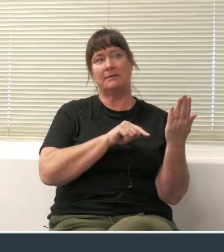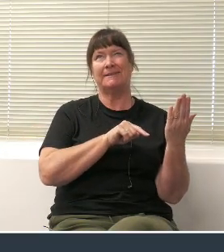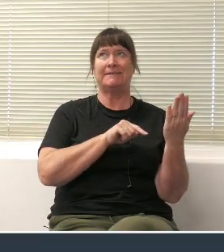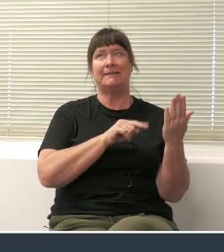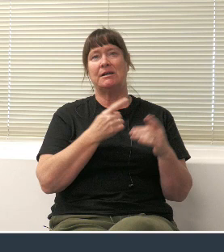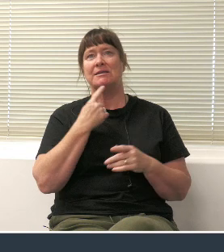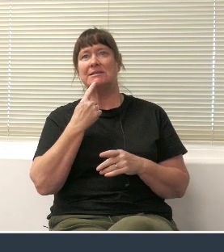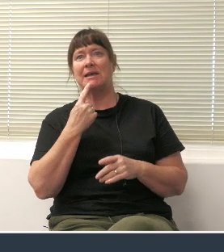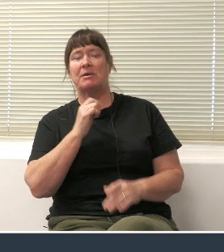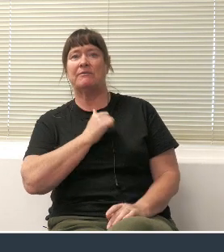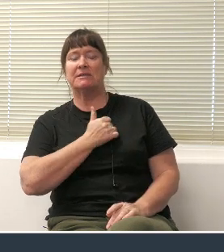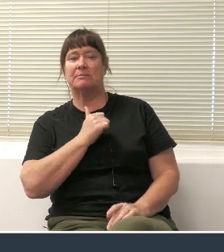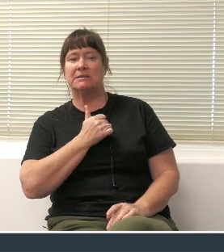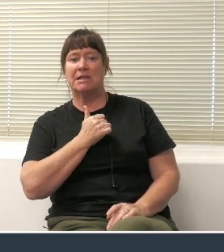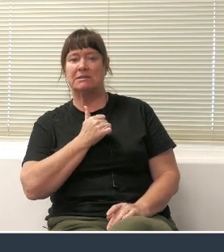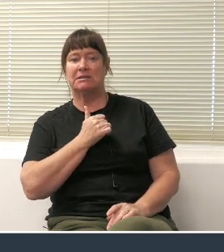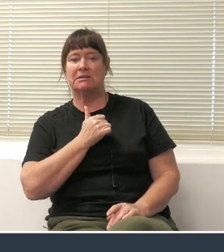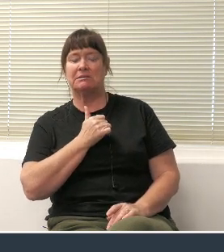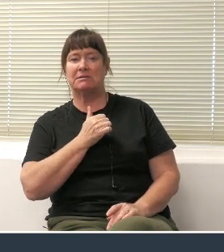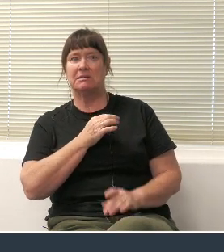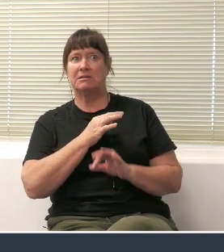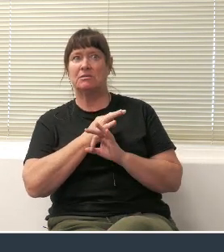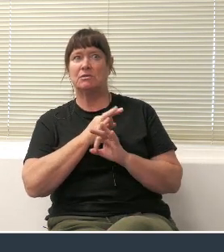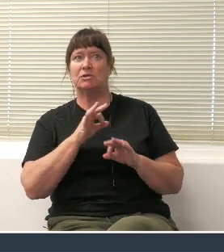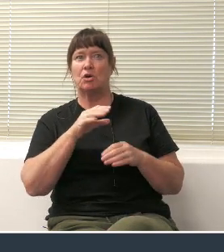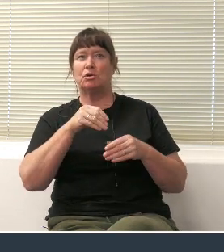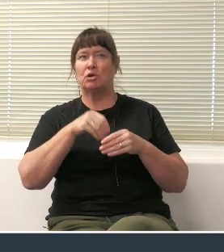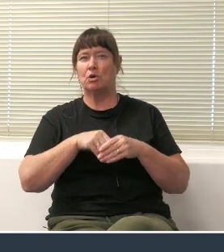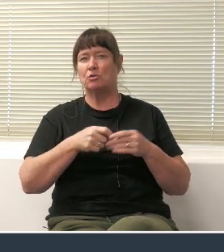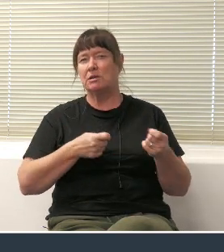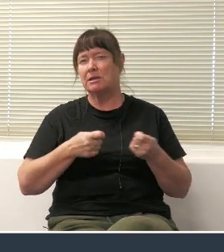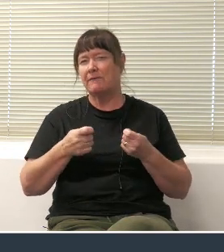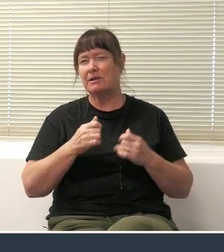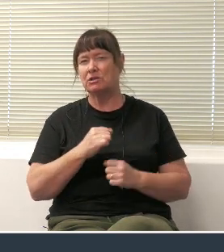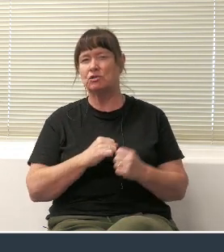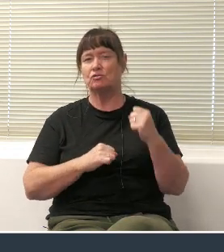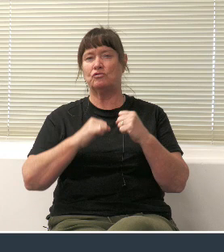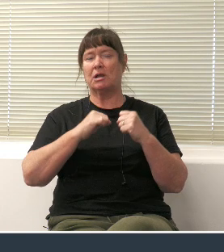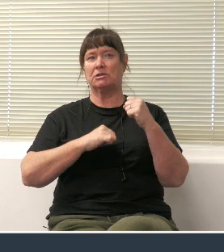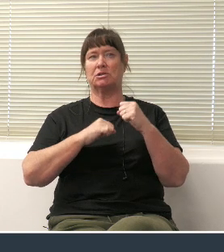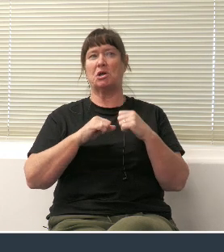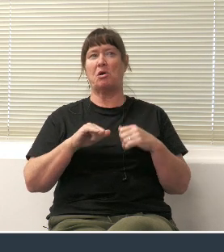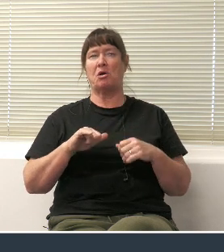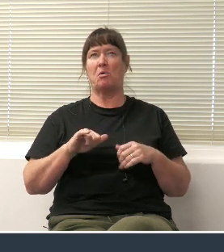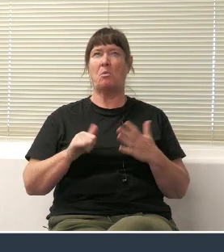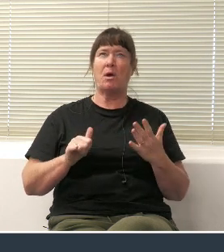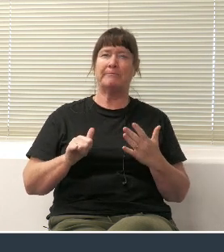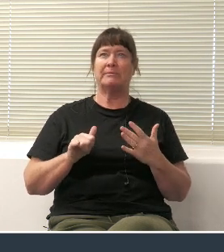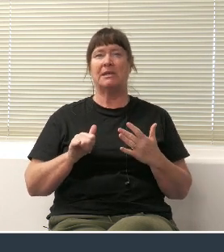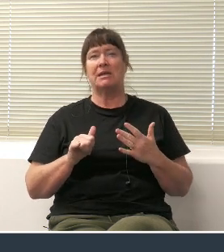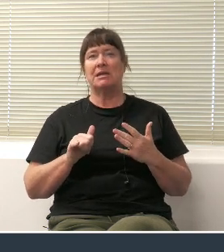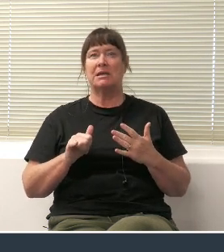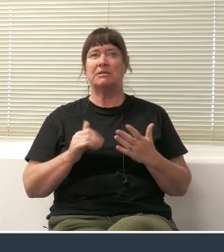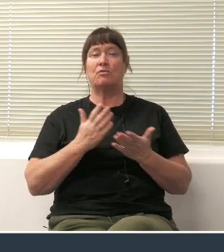although the statement of expectation wouldn't necessarily include the governance structure, or so it's